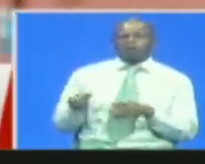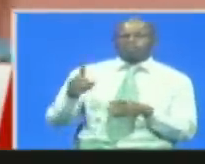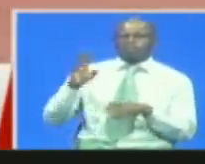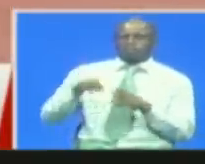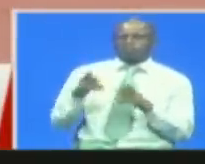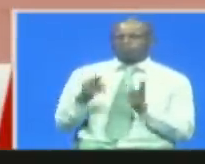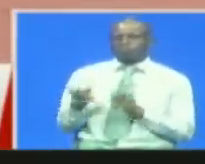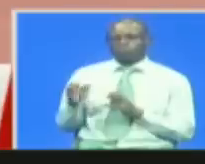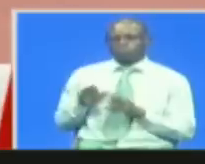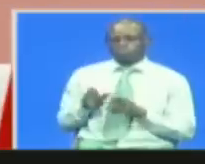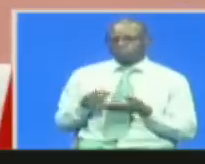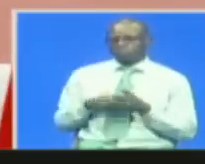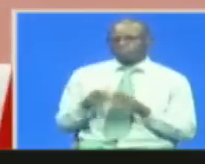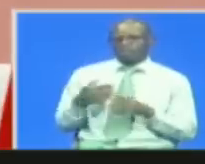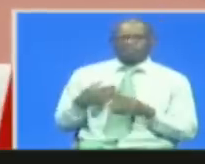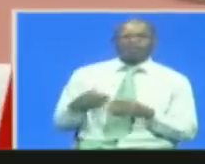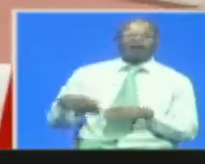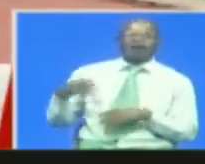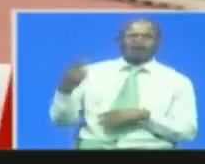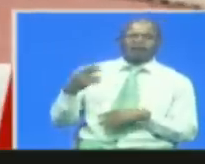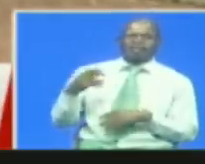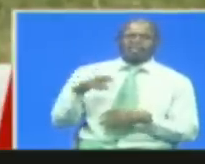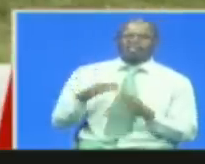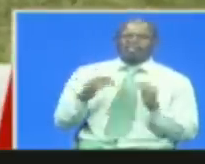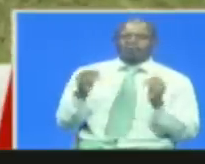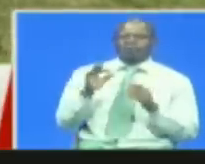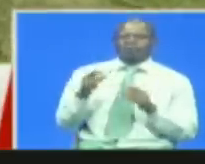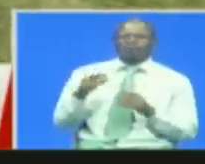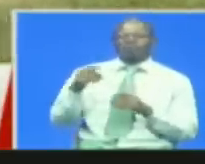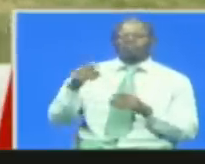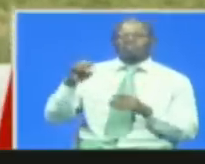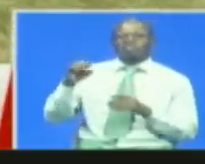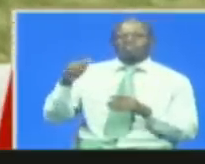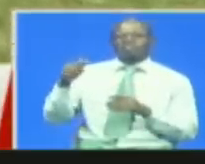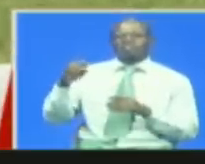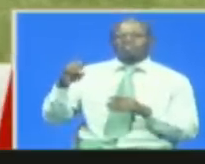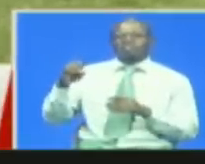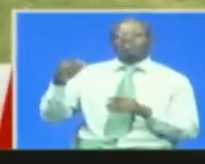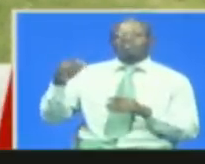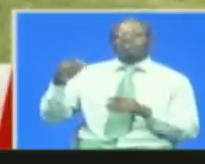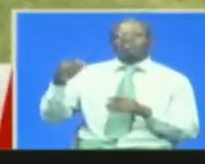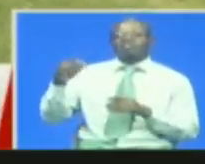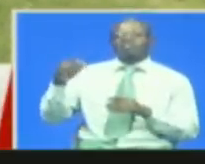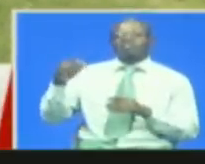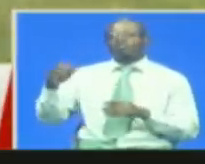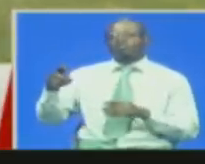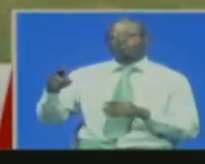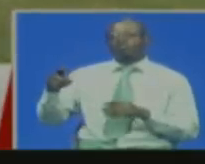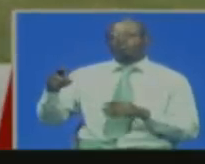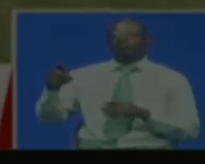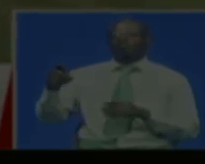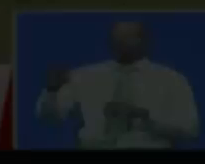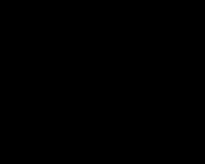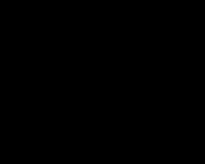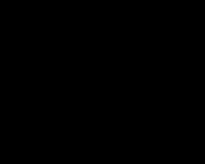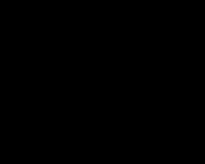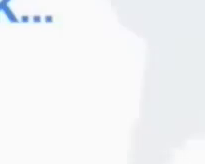known, and with the rules already being affected in races over distances of 400 meters to the mile, they